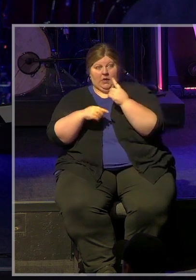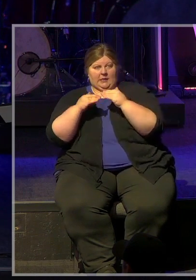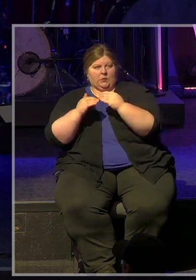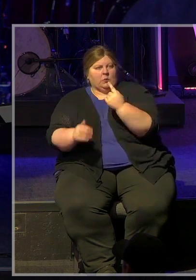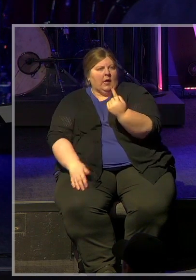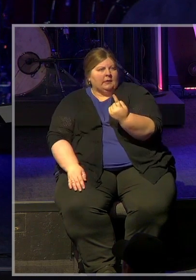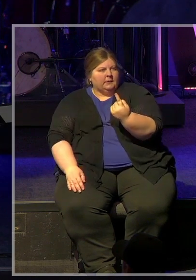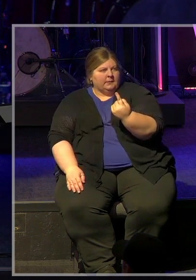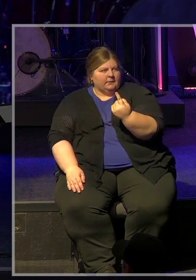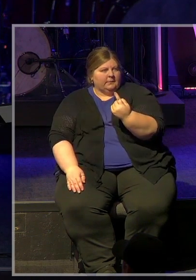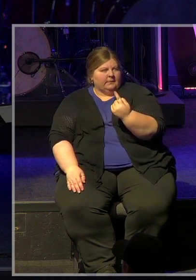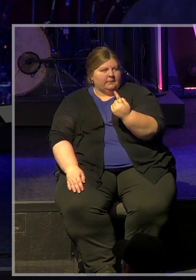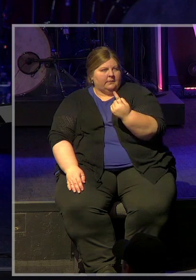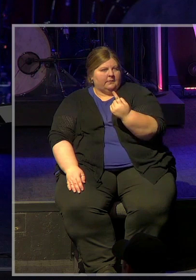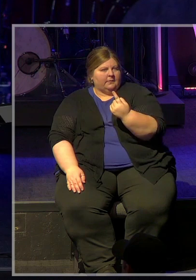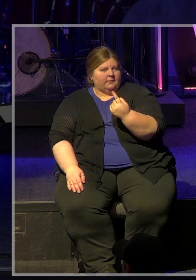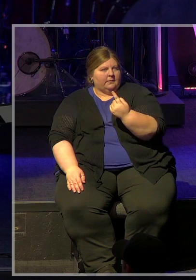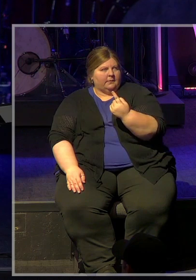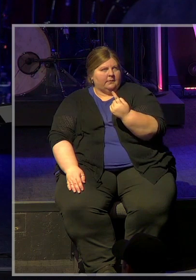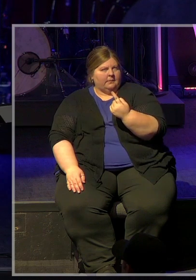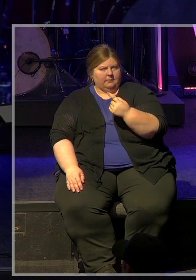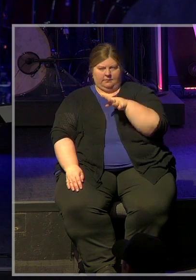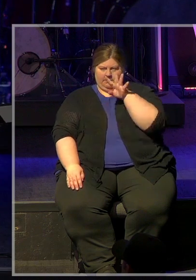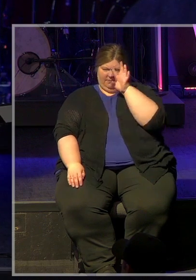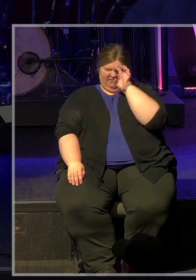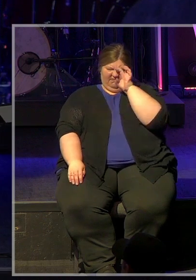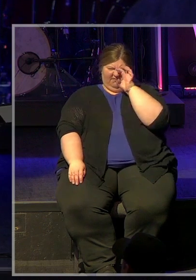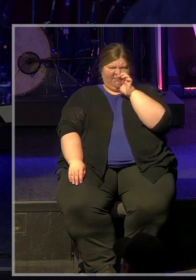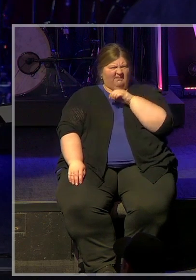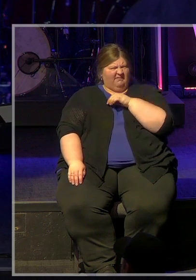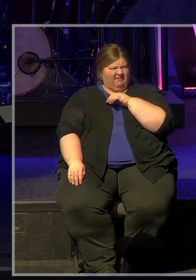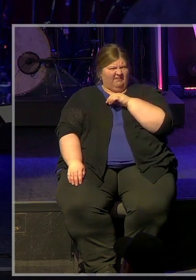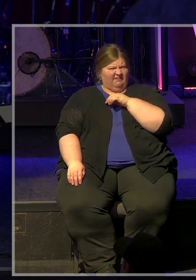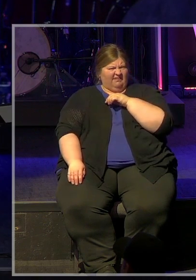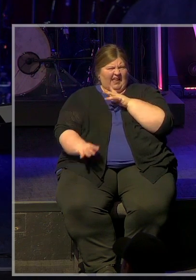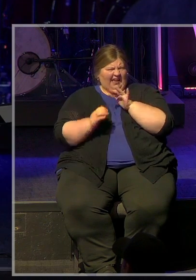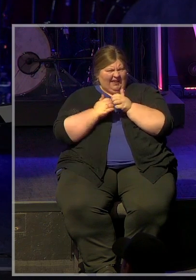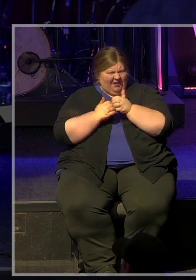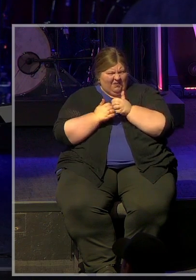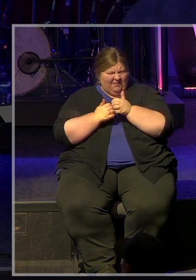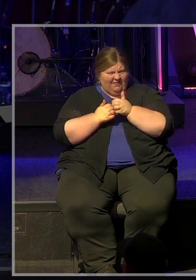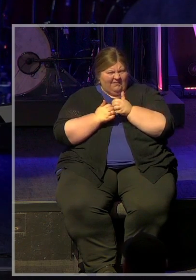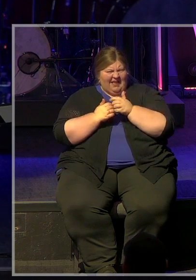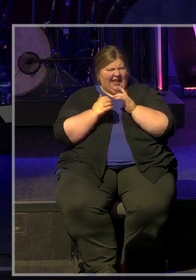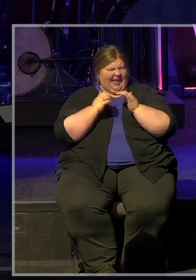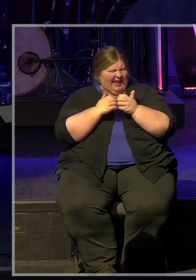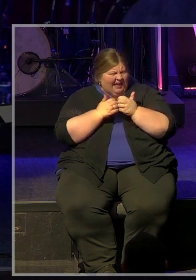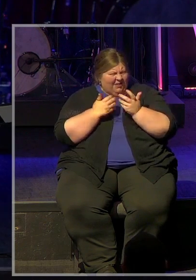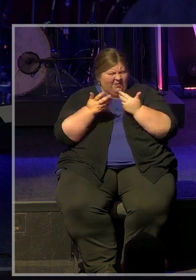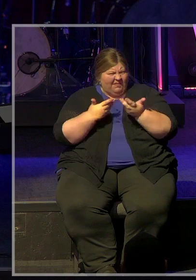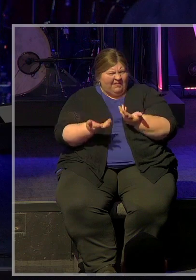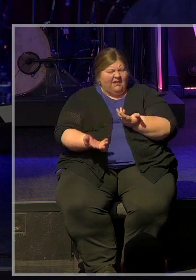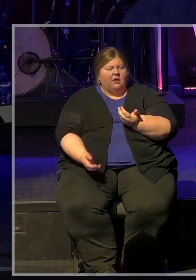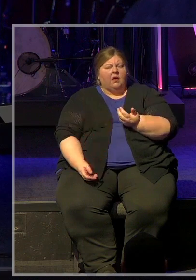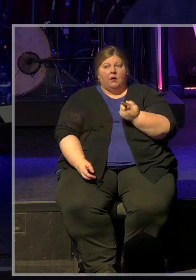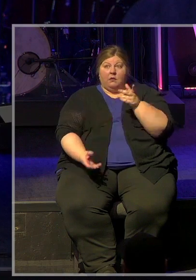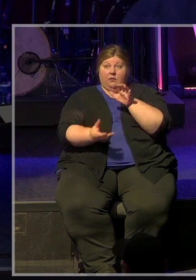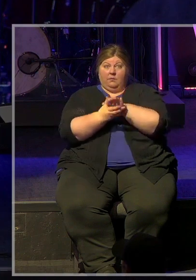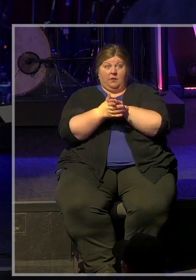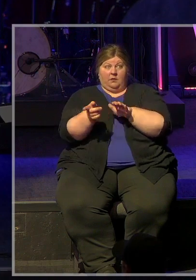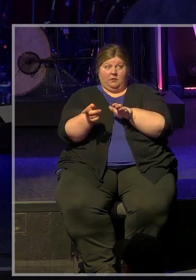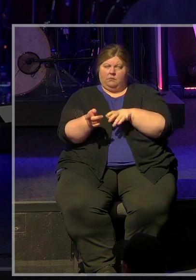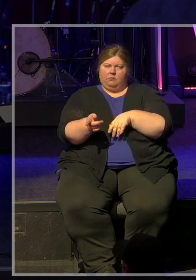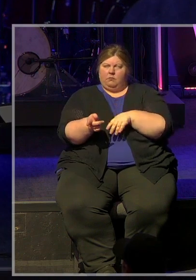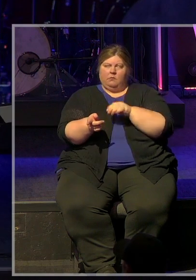1 + 1 = 1. That's mysterious. How does that happen? How does that work? Some of you are married. You say, it